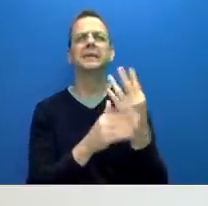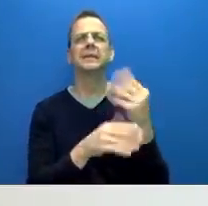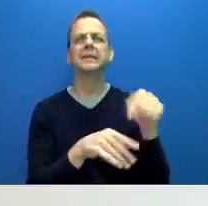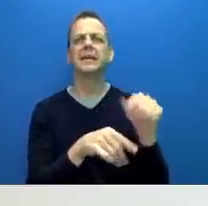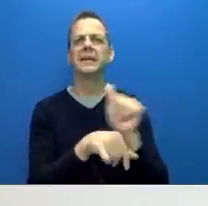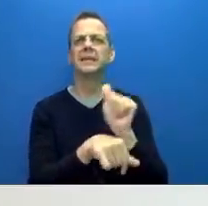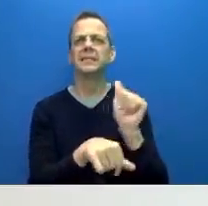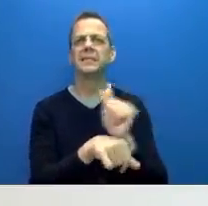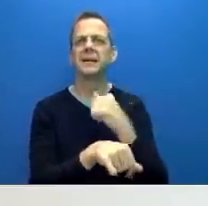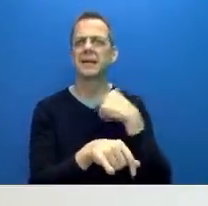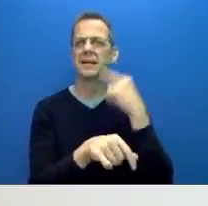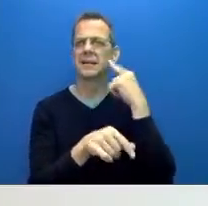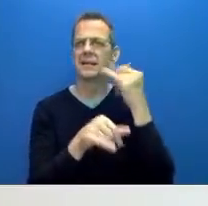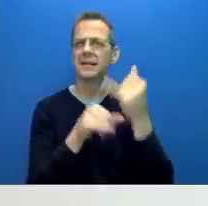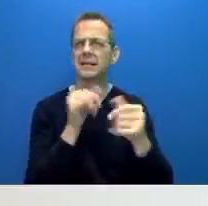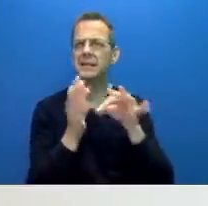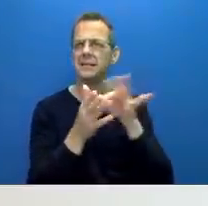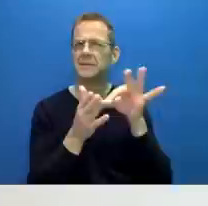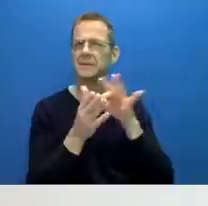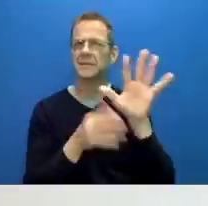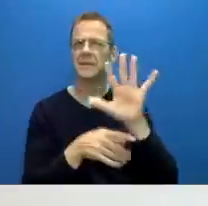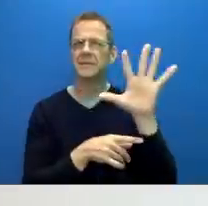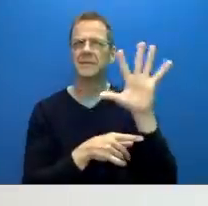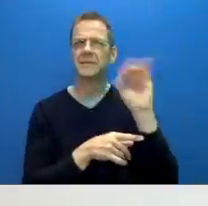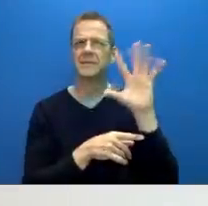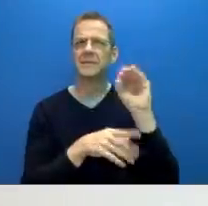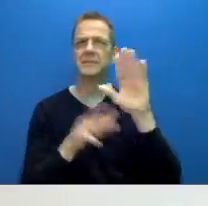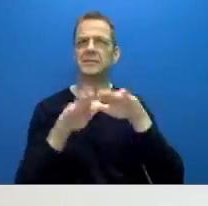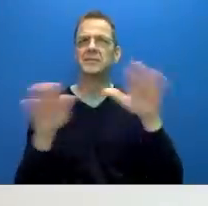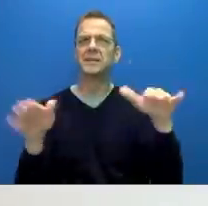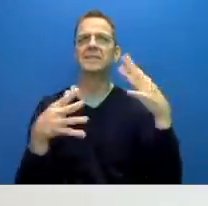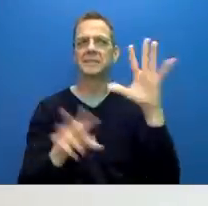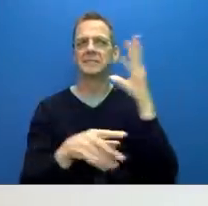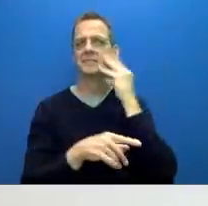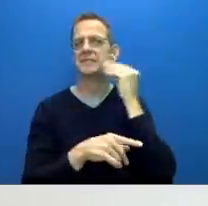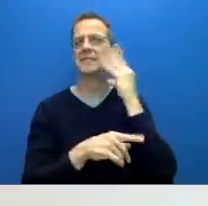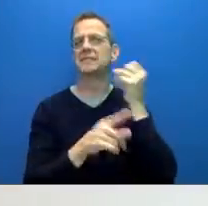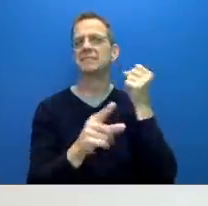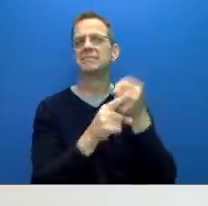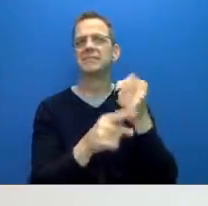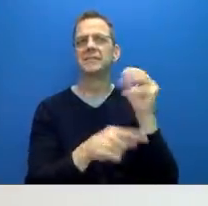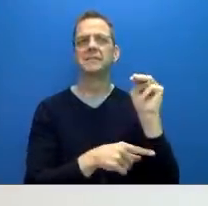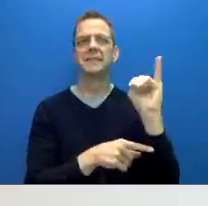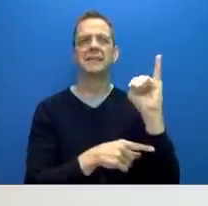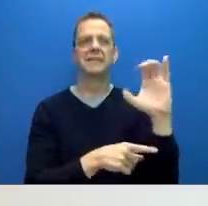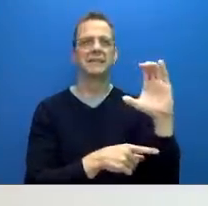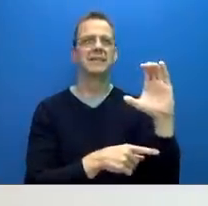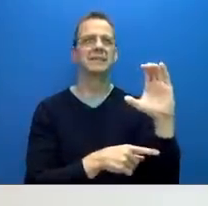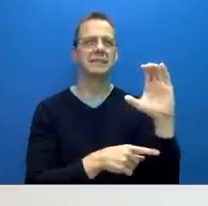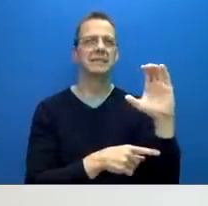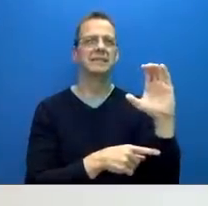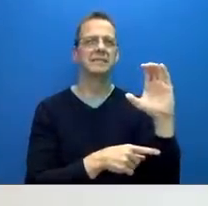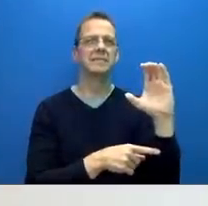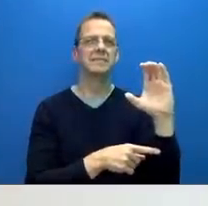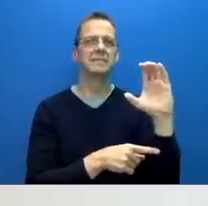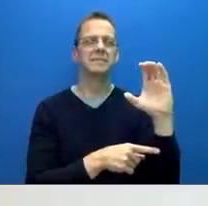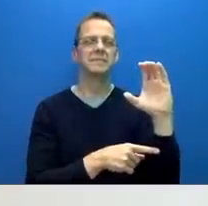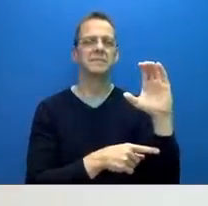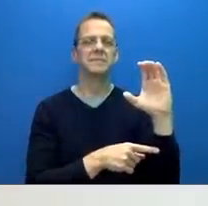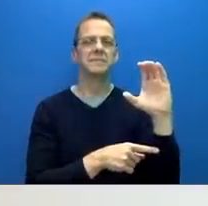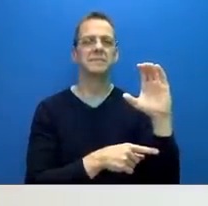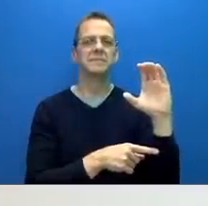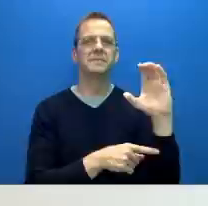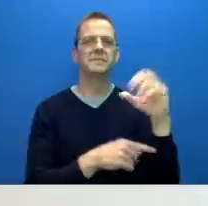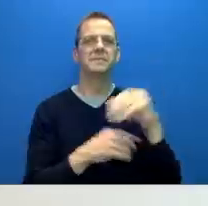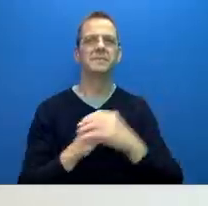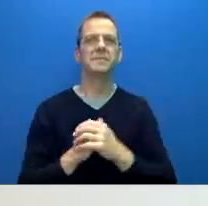had experienced MIS-C. And, you know, the issue is that on an individual level, so each